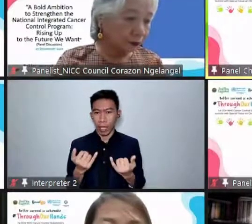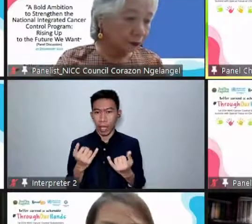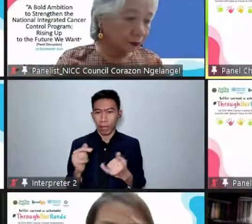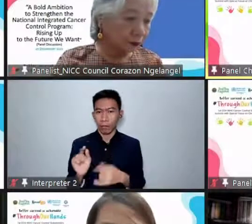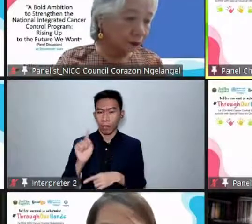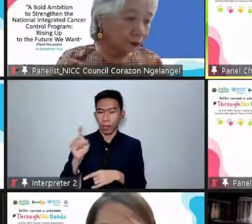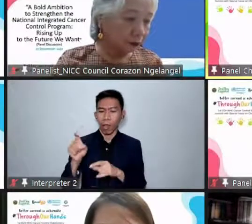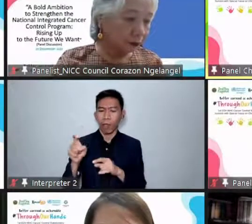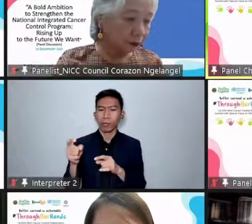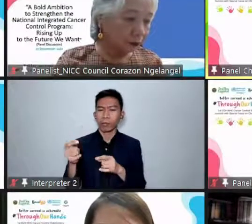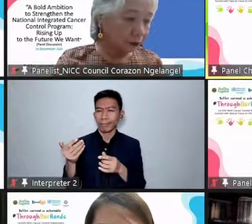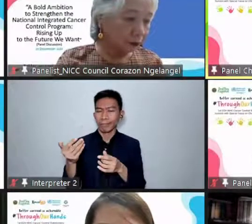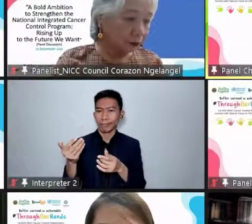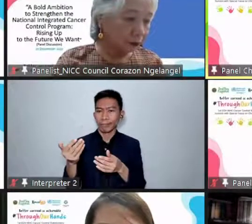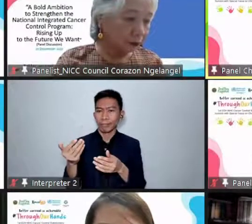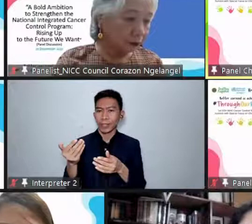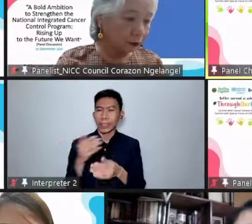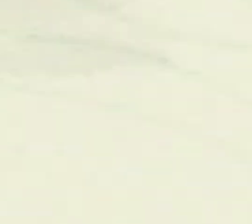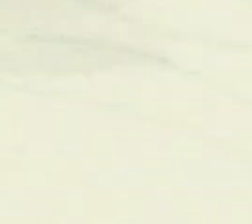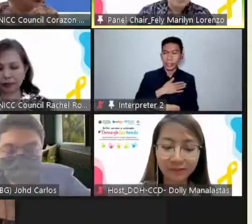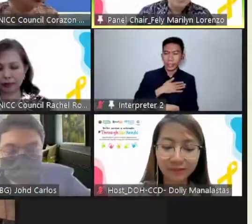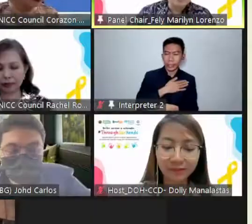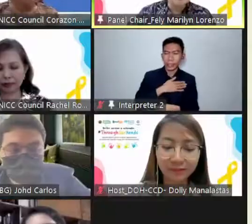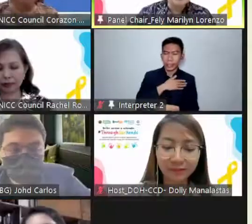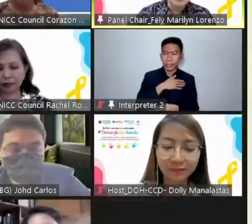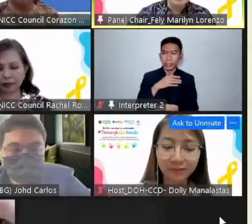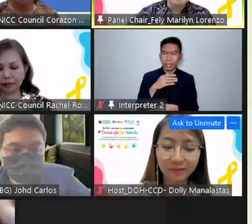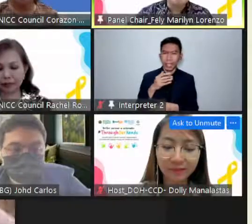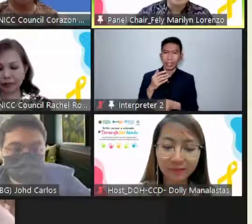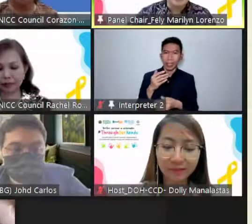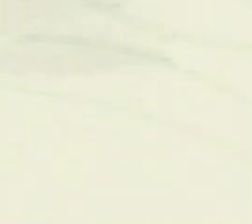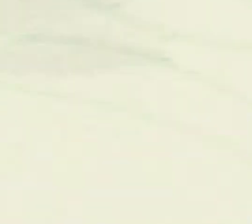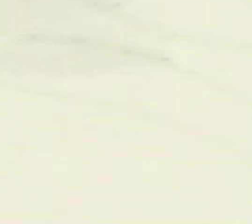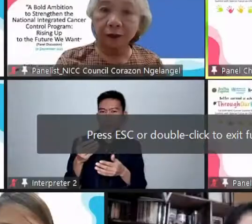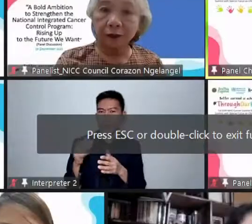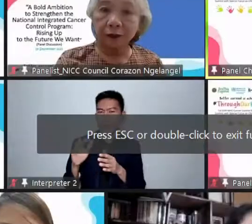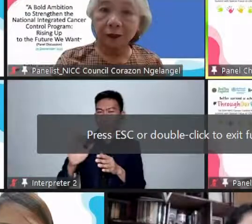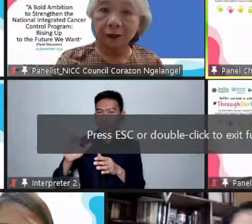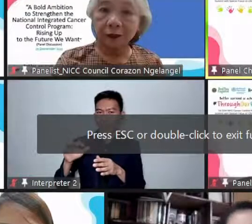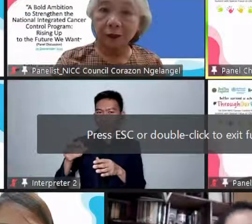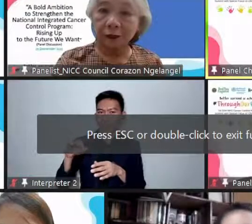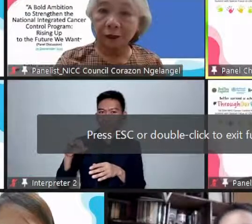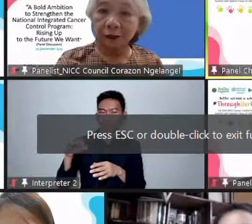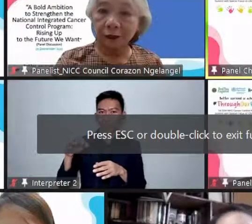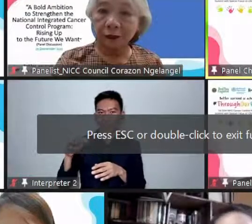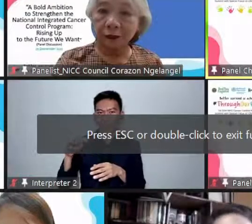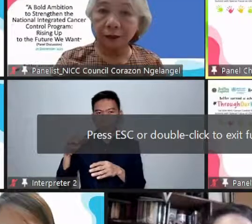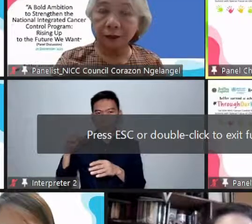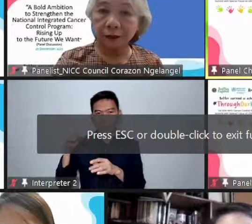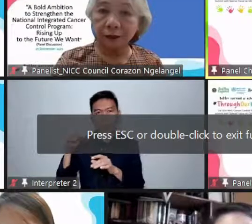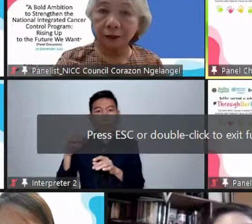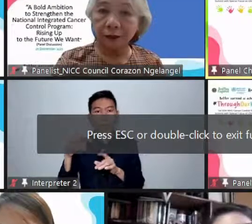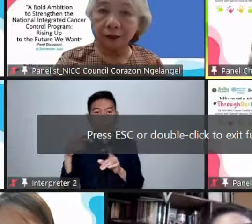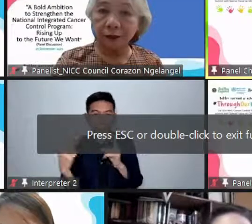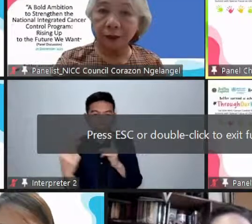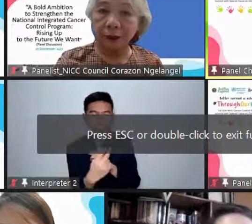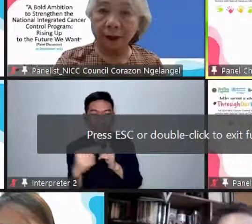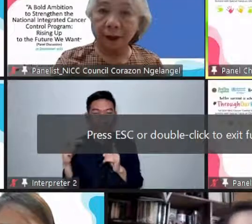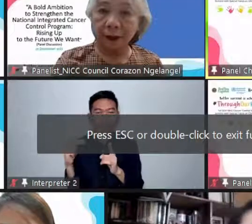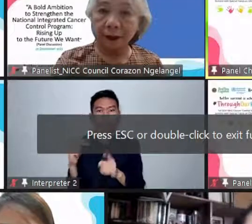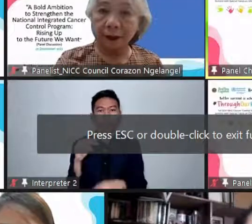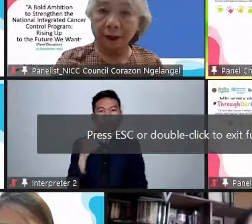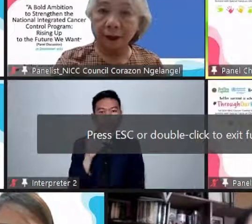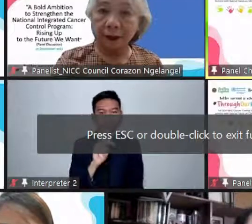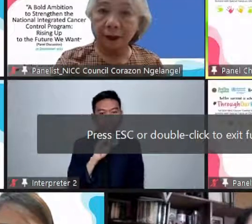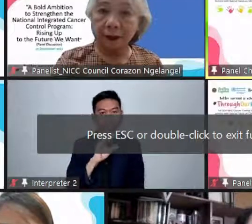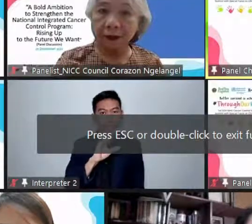fresh view, a short view from everyone. It looks like since the NICA is already here, our attention is focused